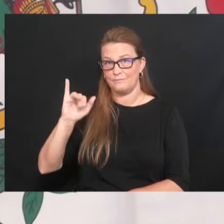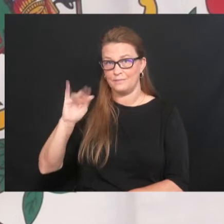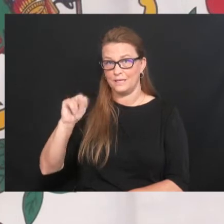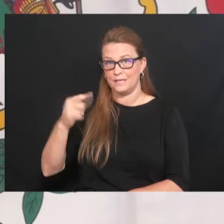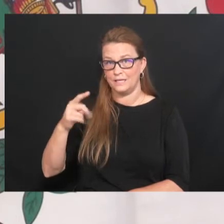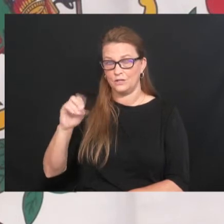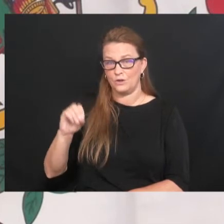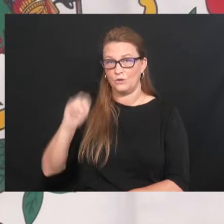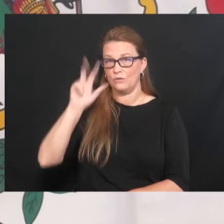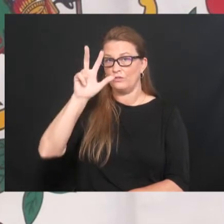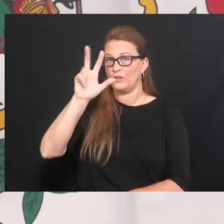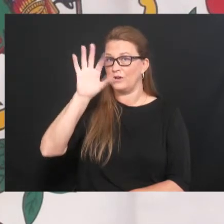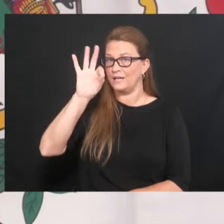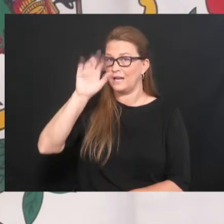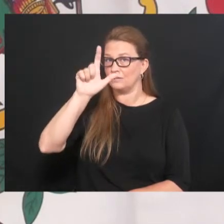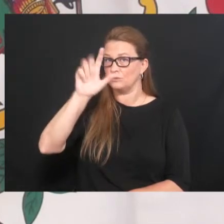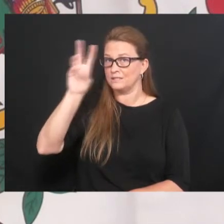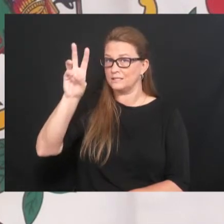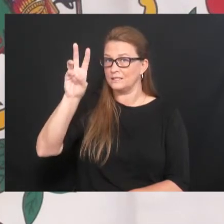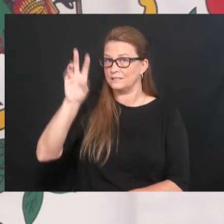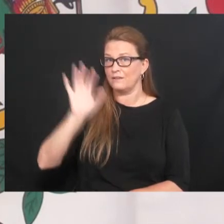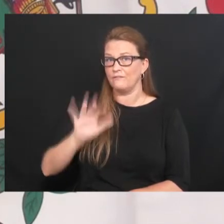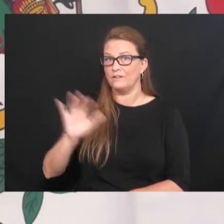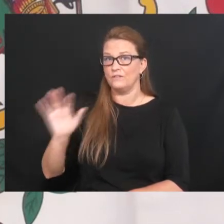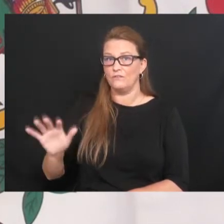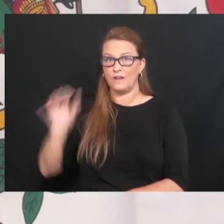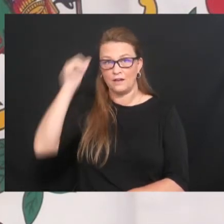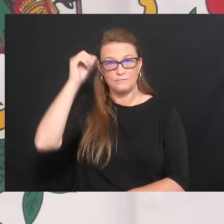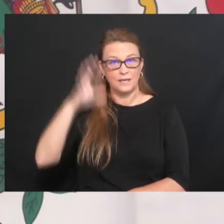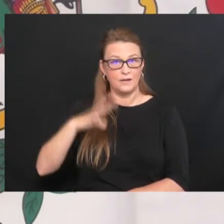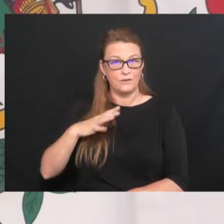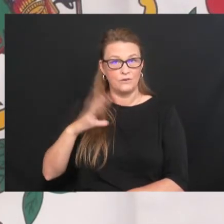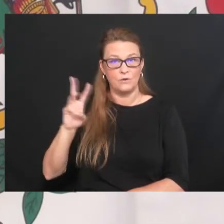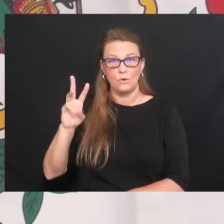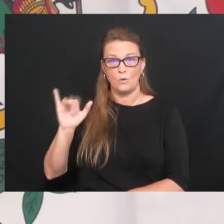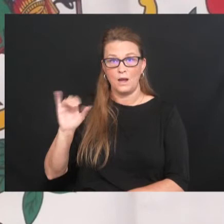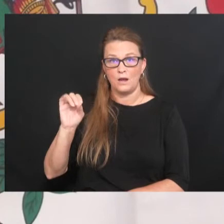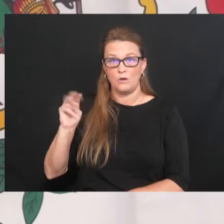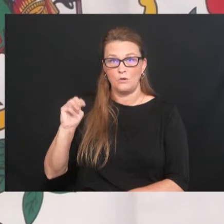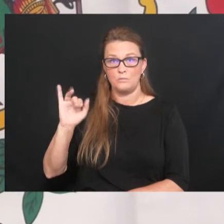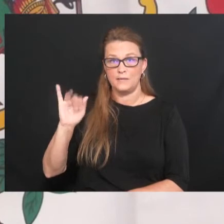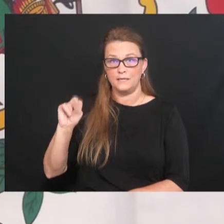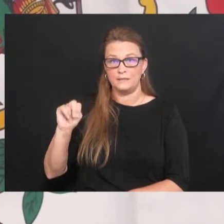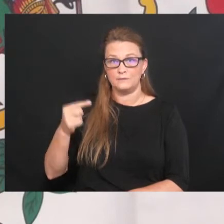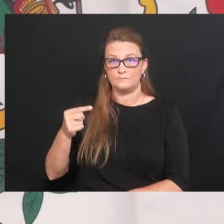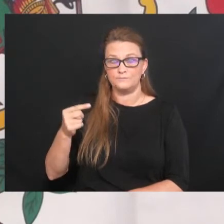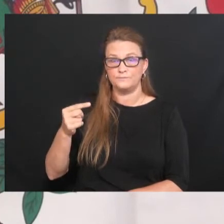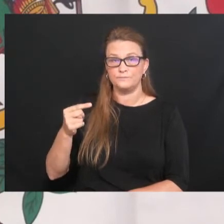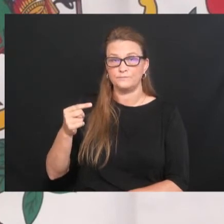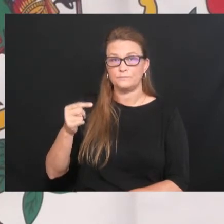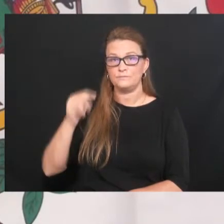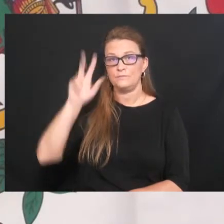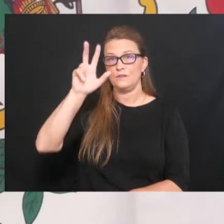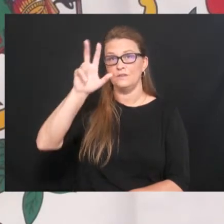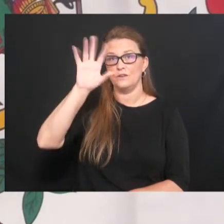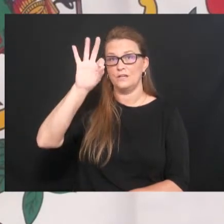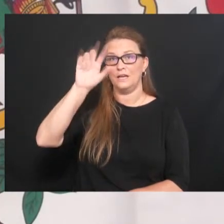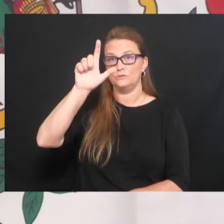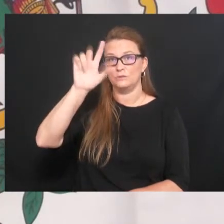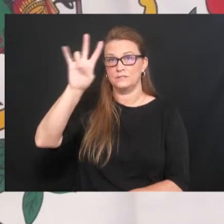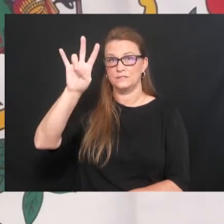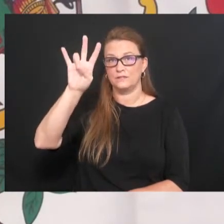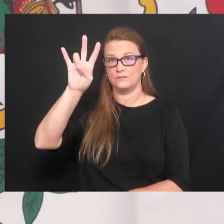The 3,926th death, a 55-year-old male from Wyoming County. The 3,927th